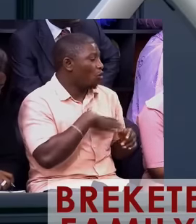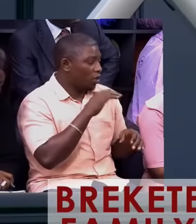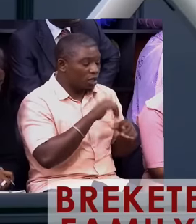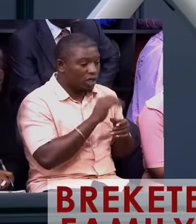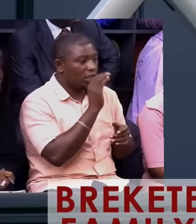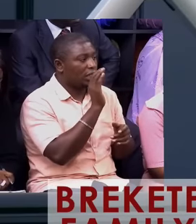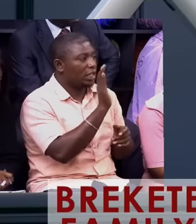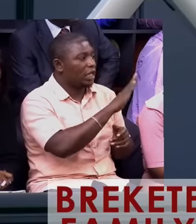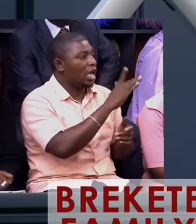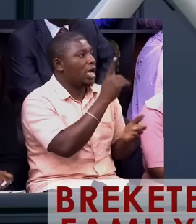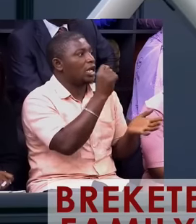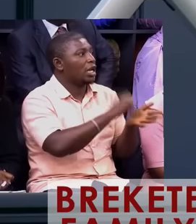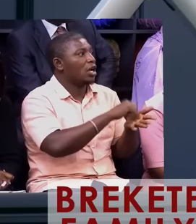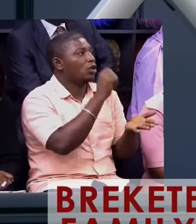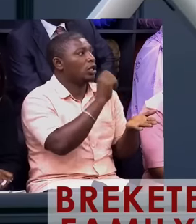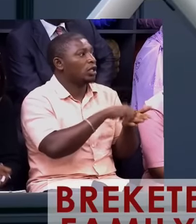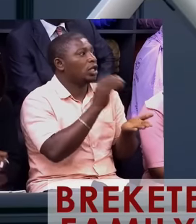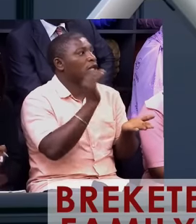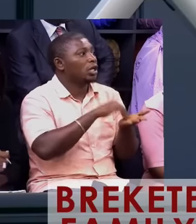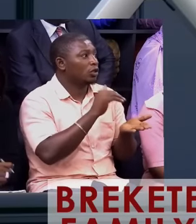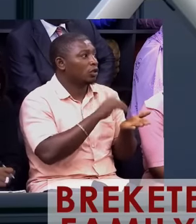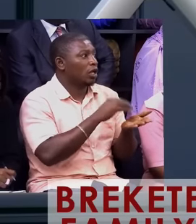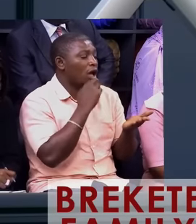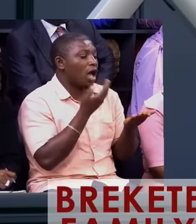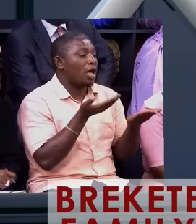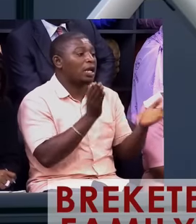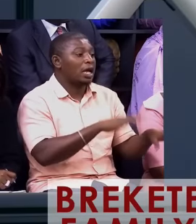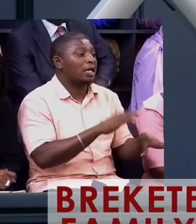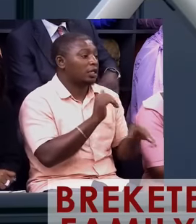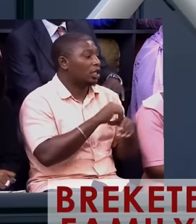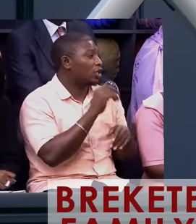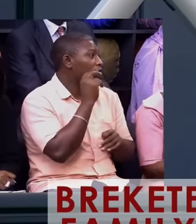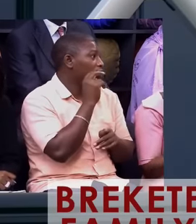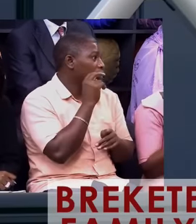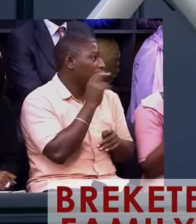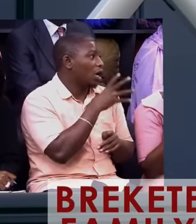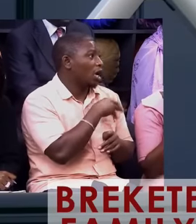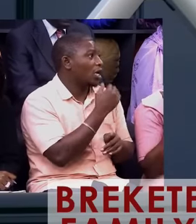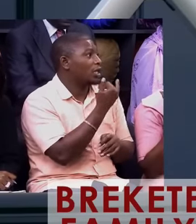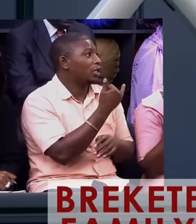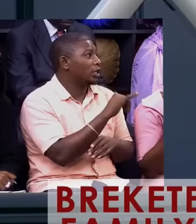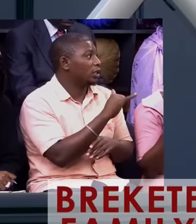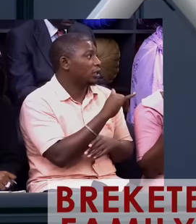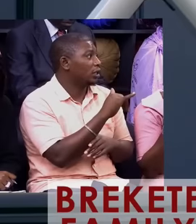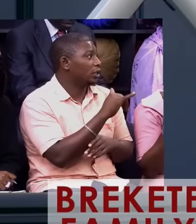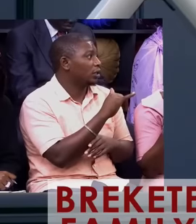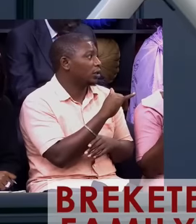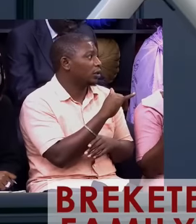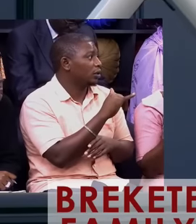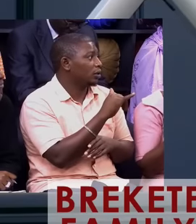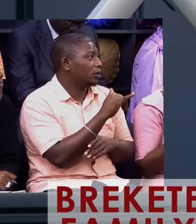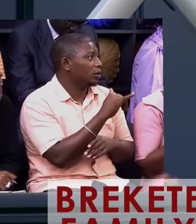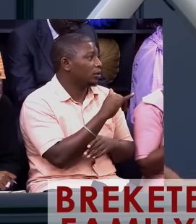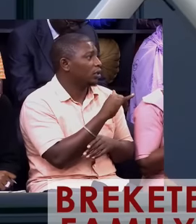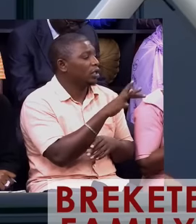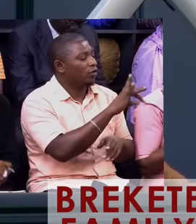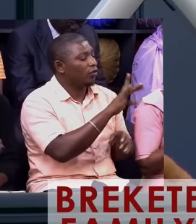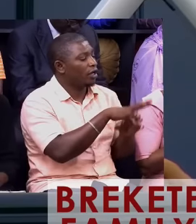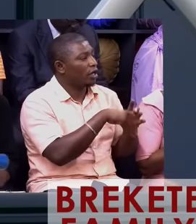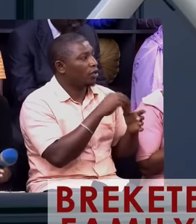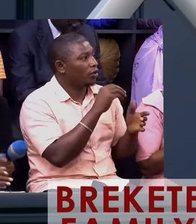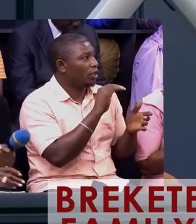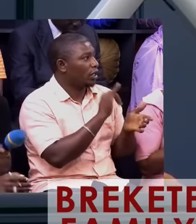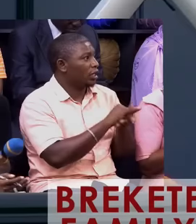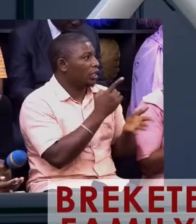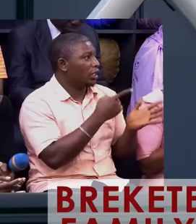thousands are dying in Nigeria yes sir and they con con discover this